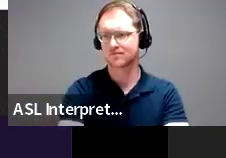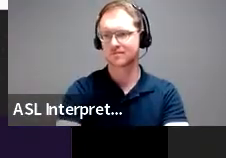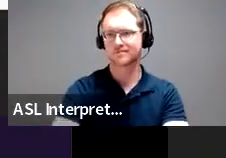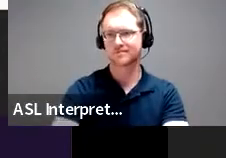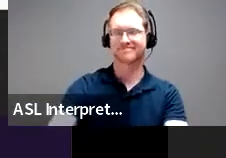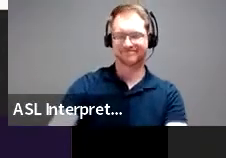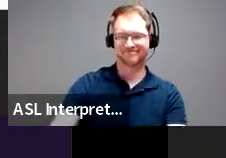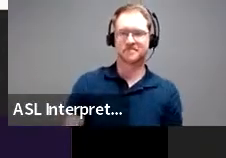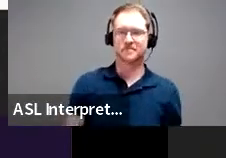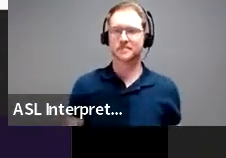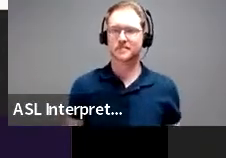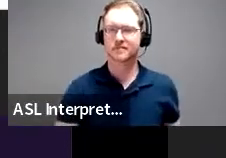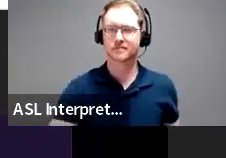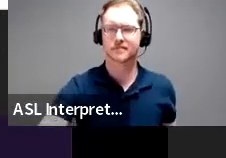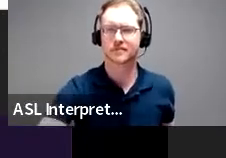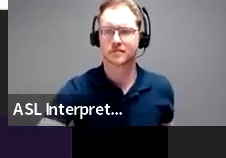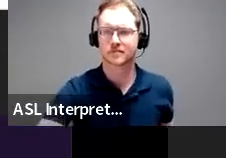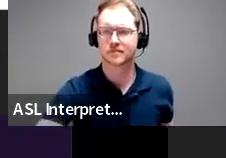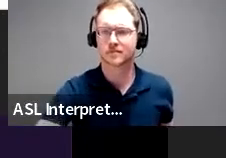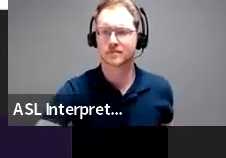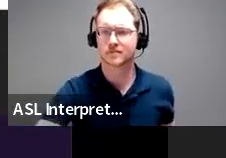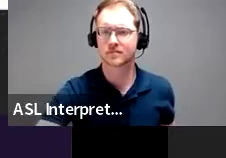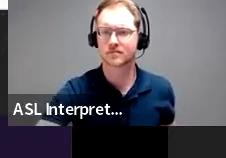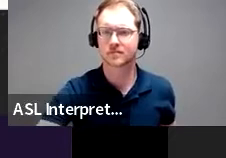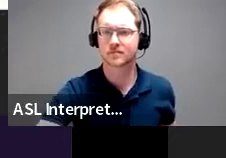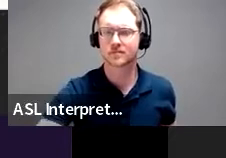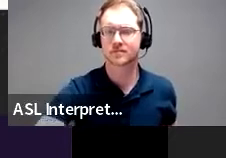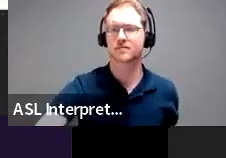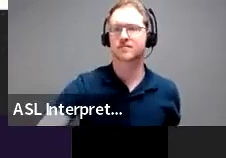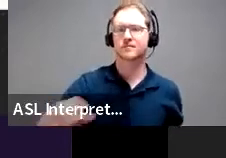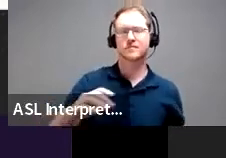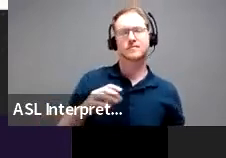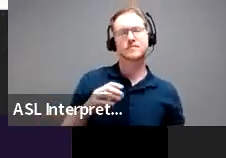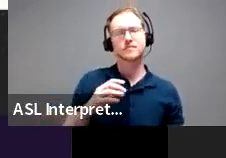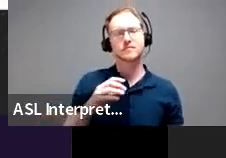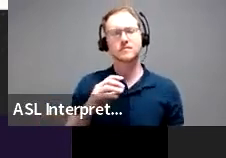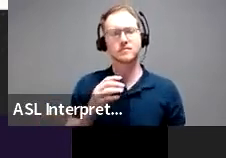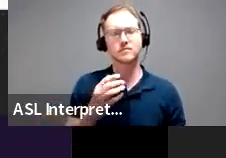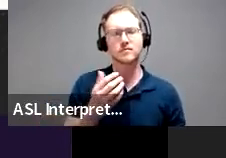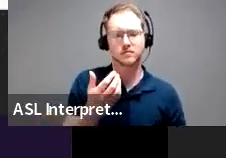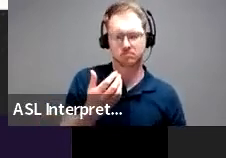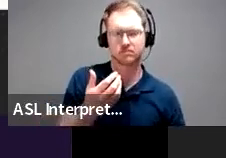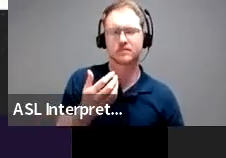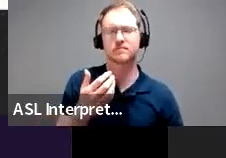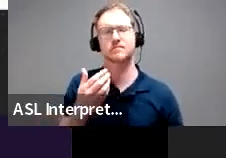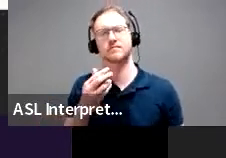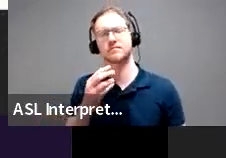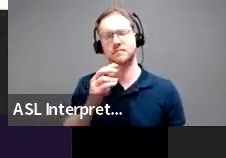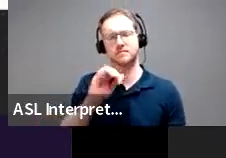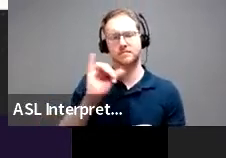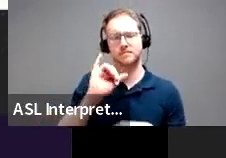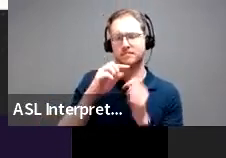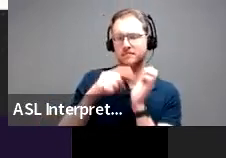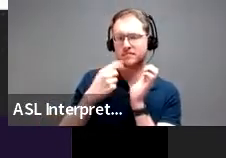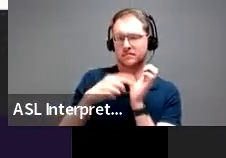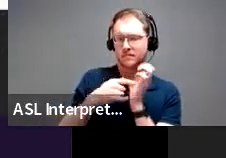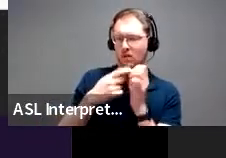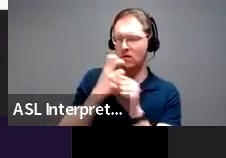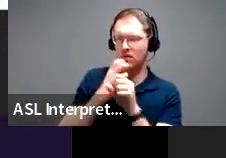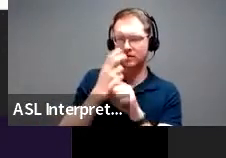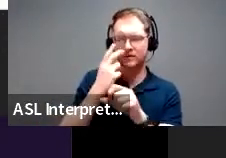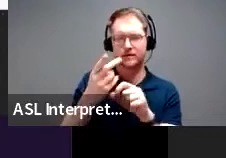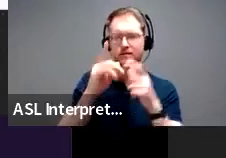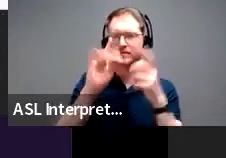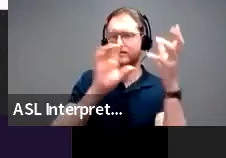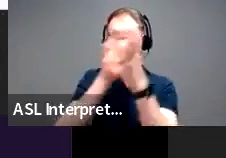universe preferentially blocks out blue light. And so just like sometimes it's hard to see on a smoggy day or